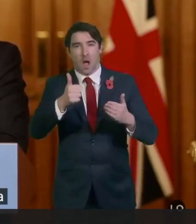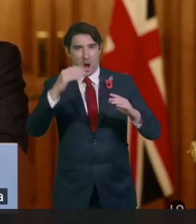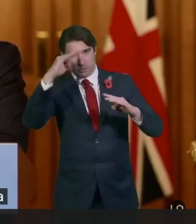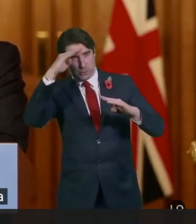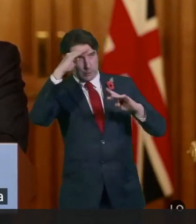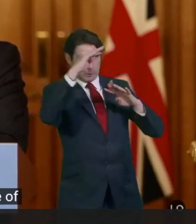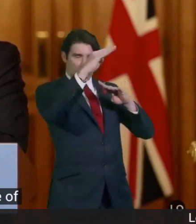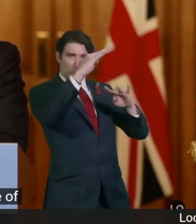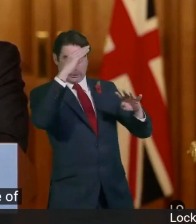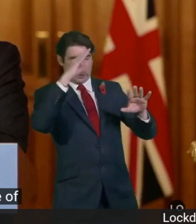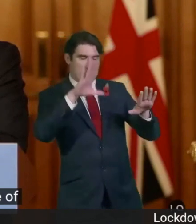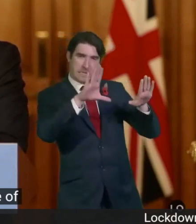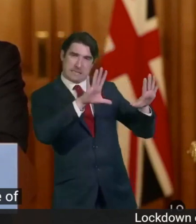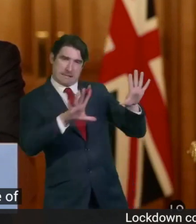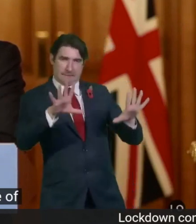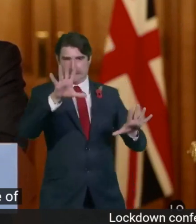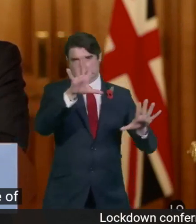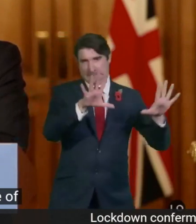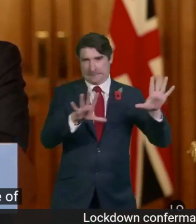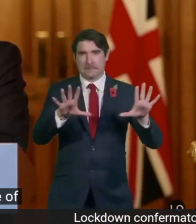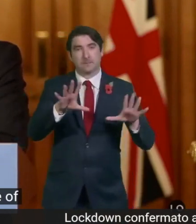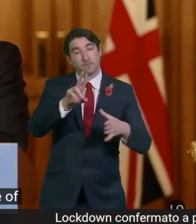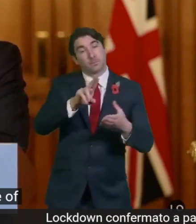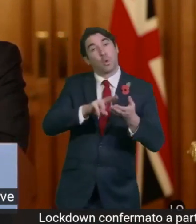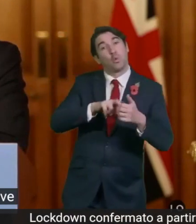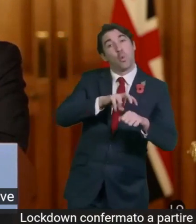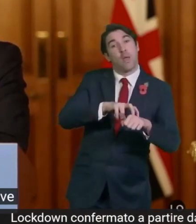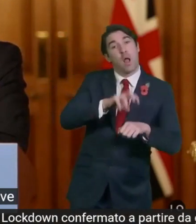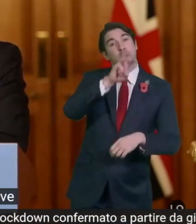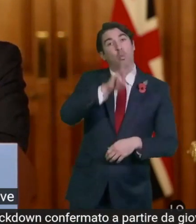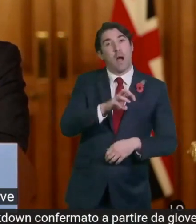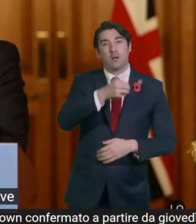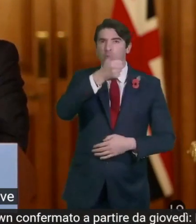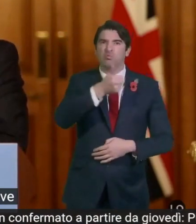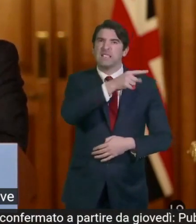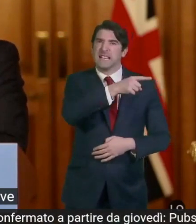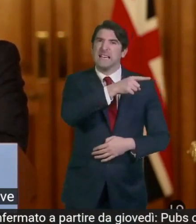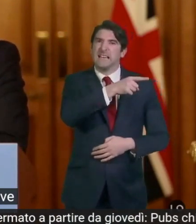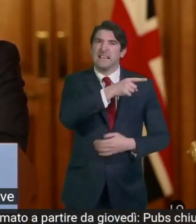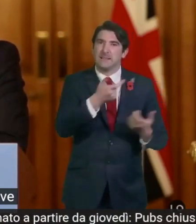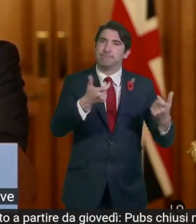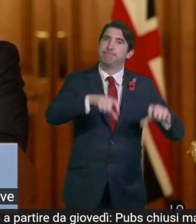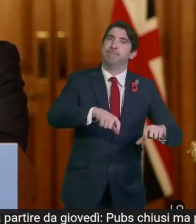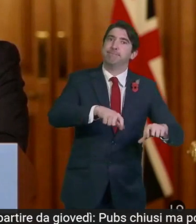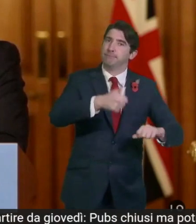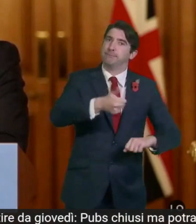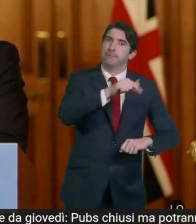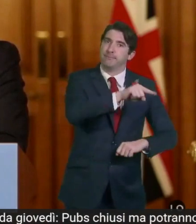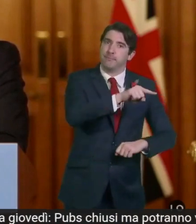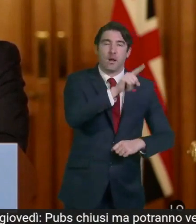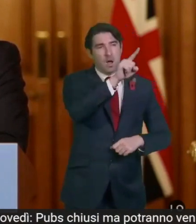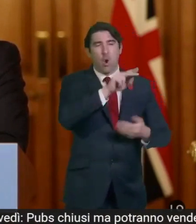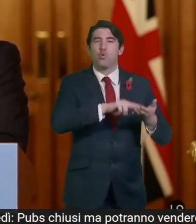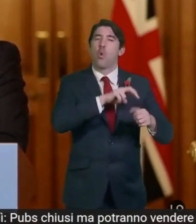that Northern Ireland and Wales have very similar arrangements already to the ones we're announcing